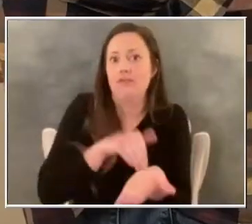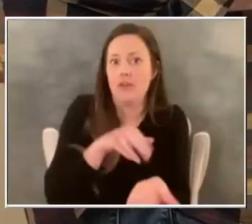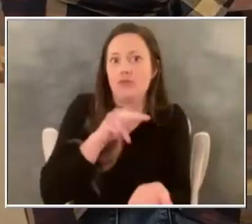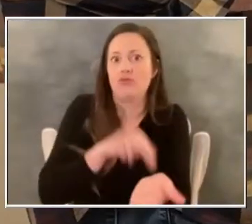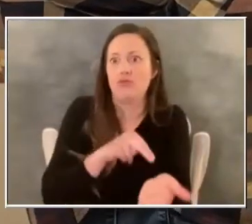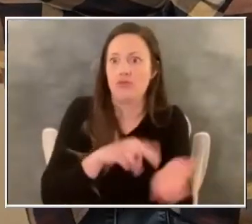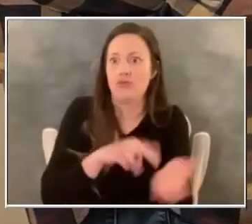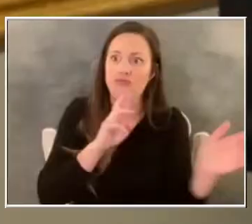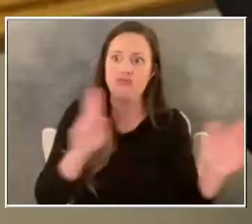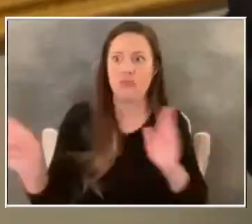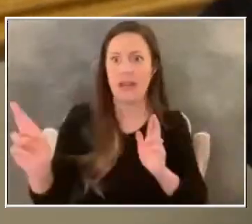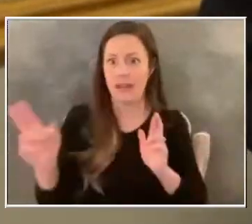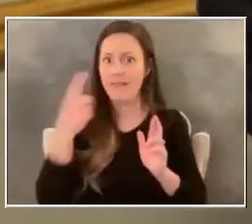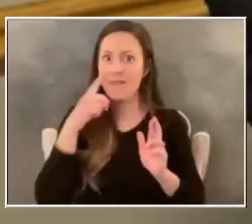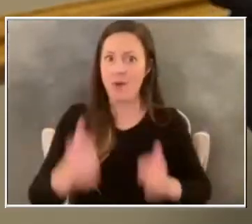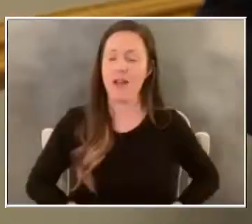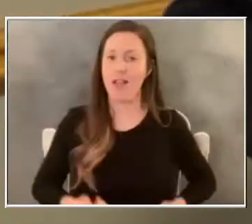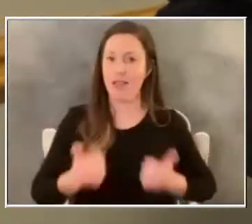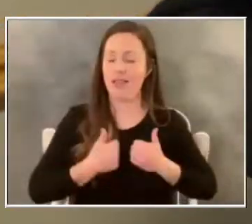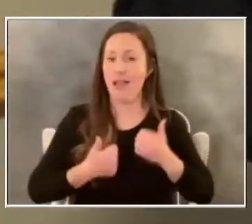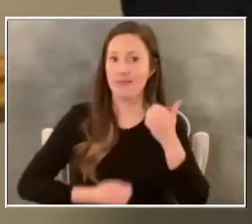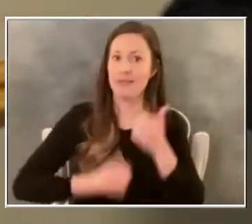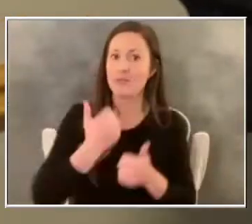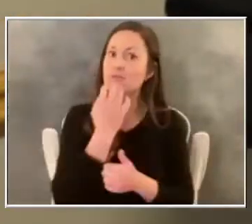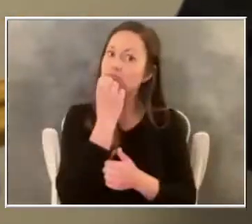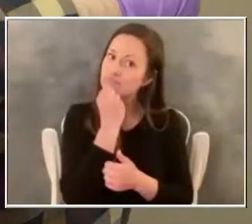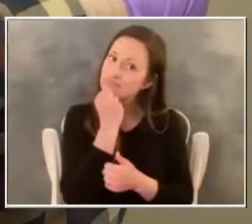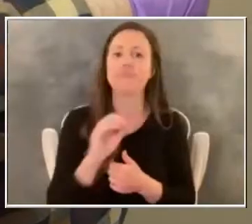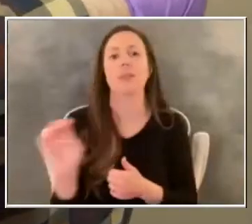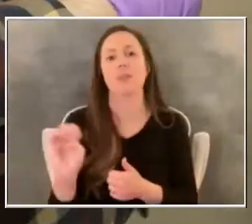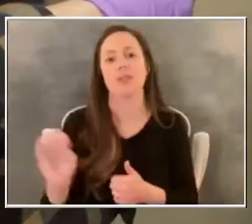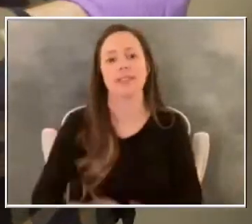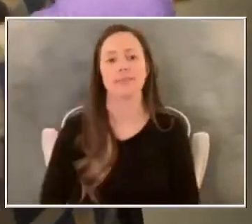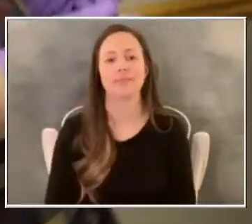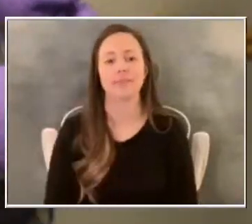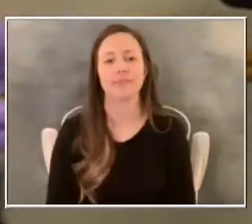for life's most precious emergencies.